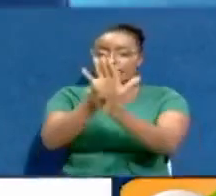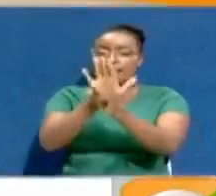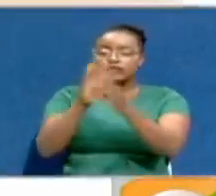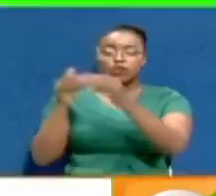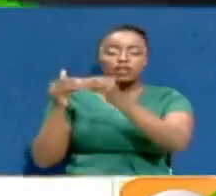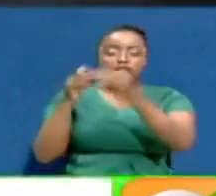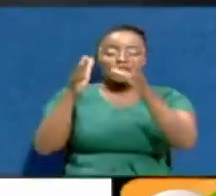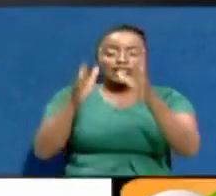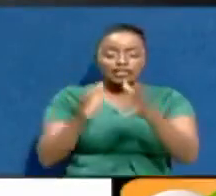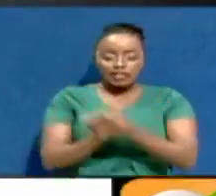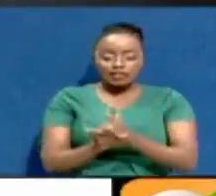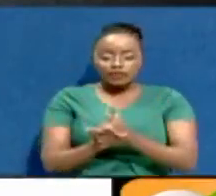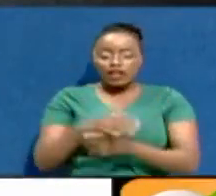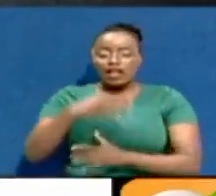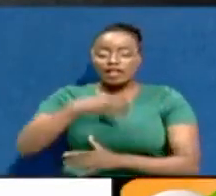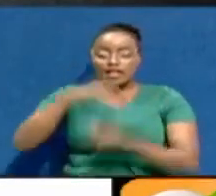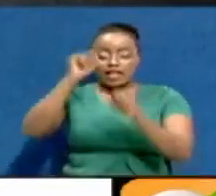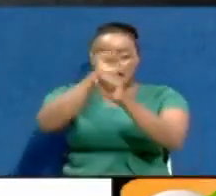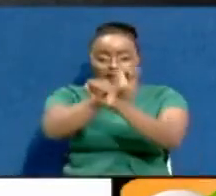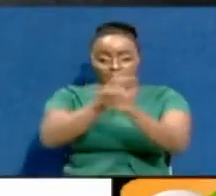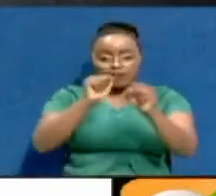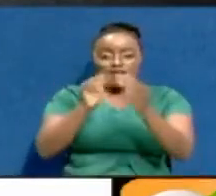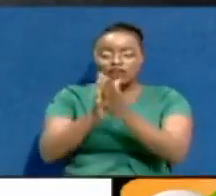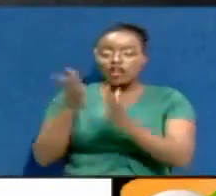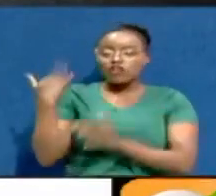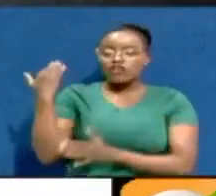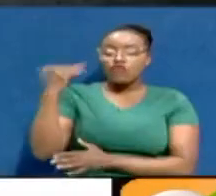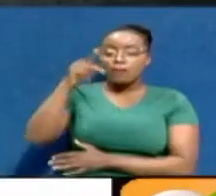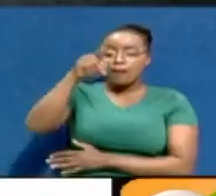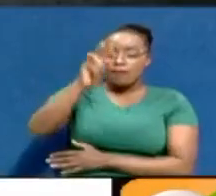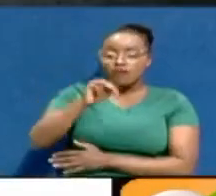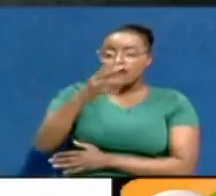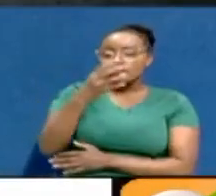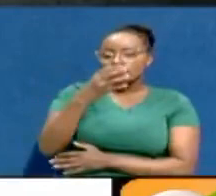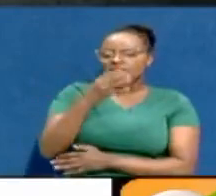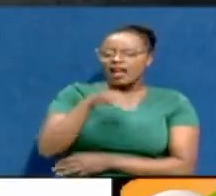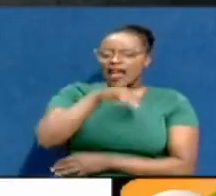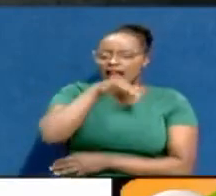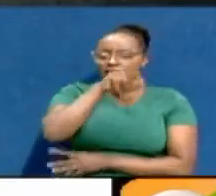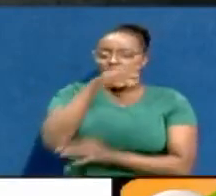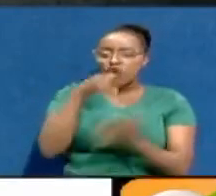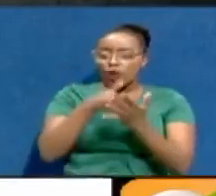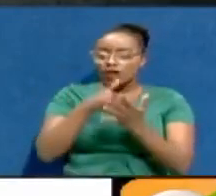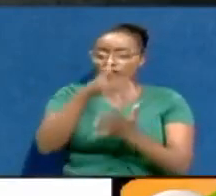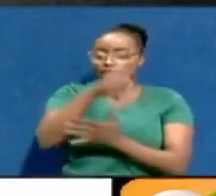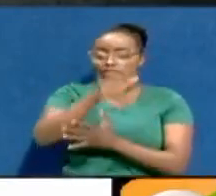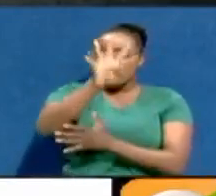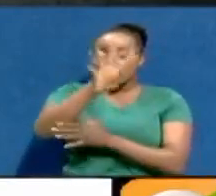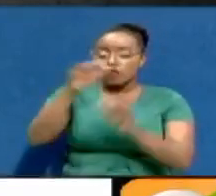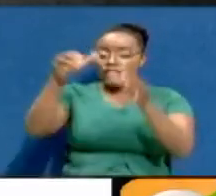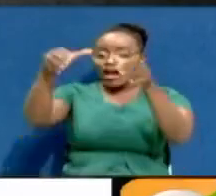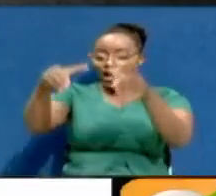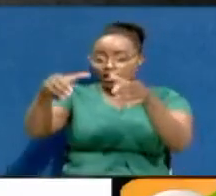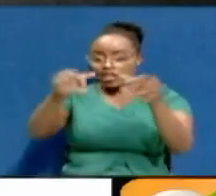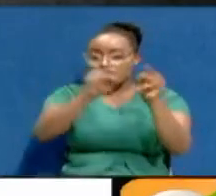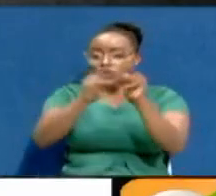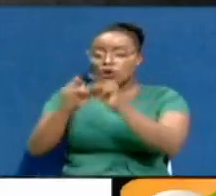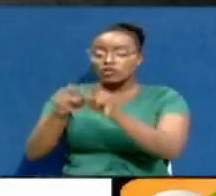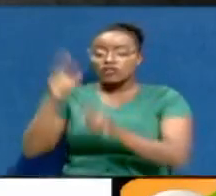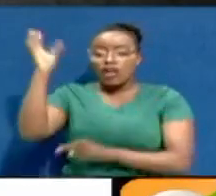Majority Leaders. Retired presidents and the former Prime Minister, Raila Odinga, were in the fourth category,